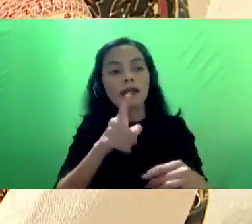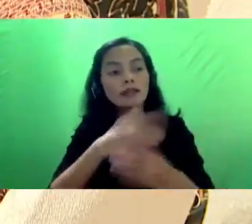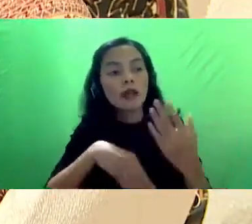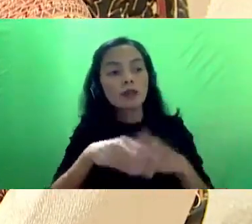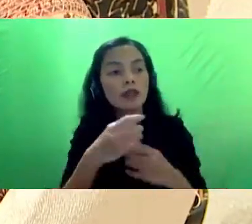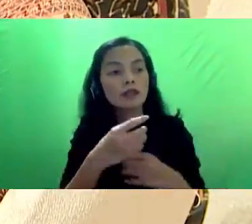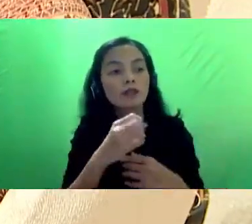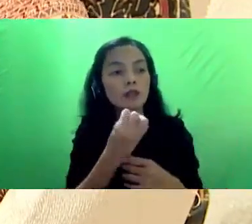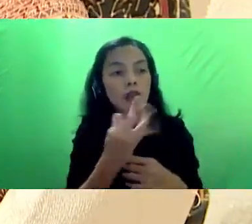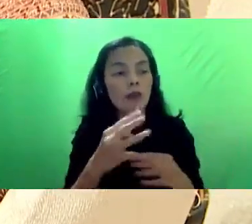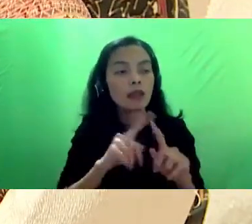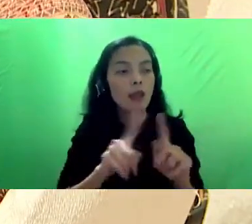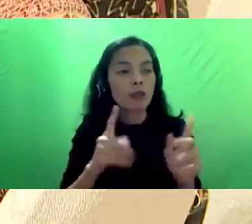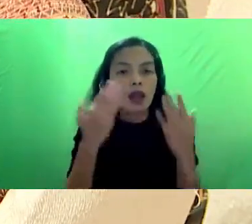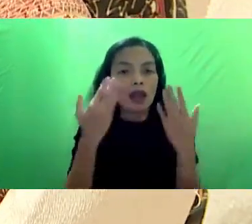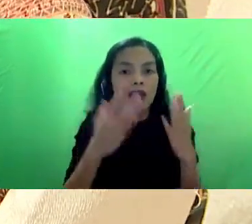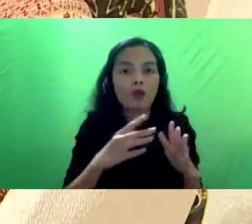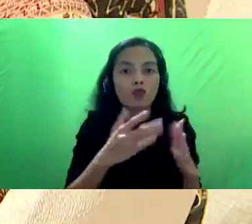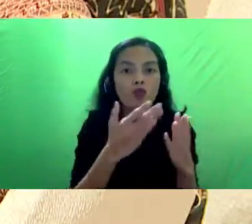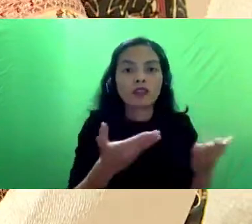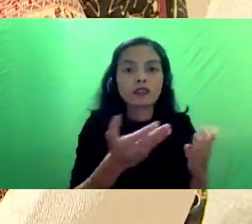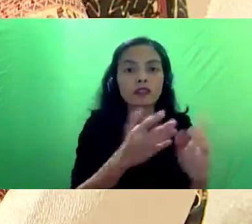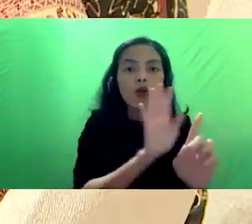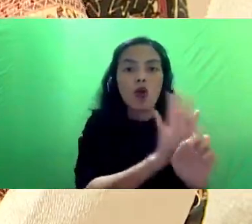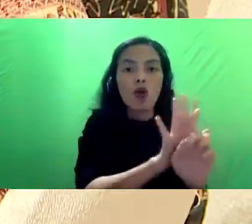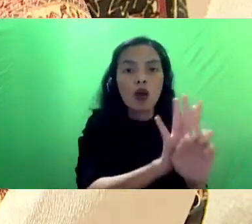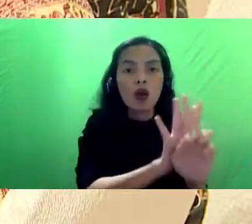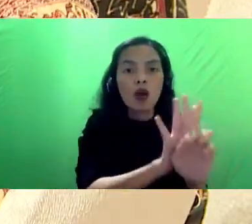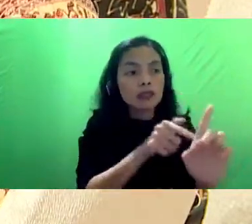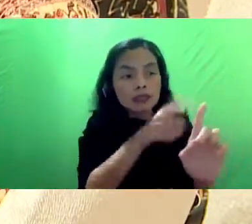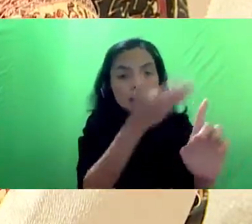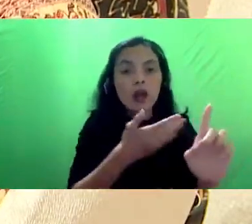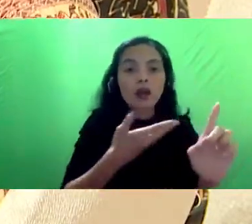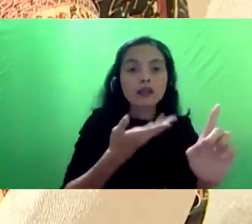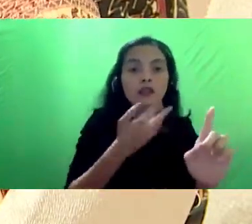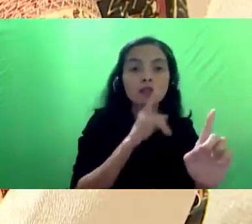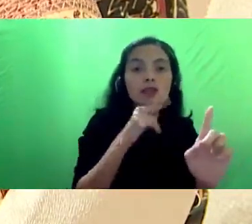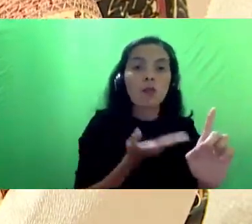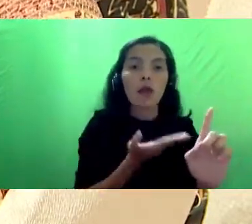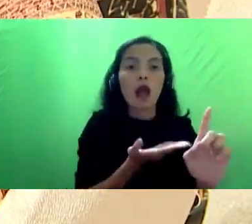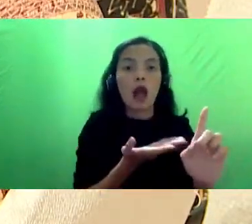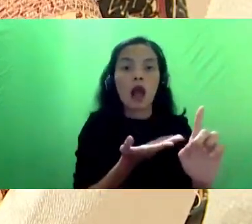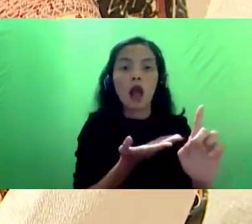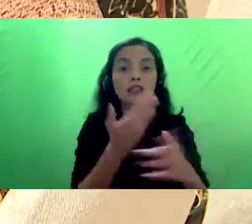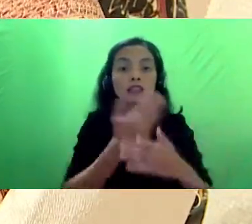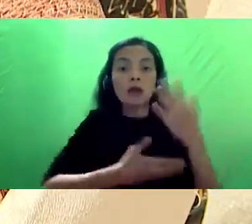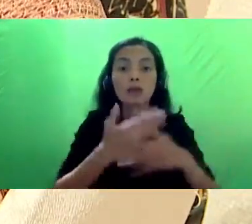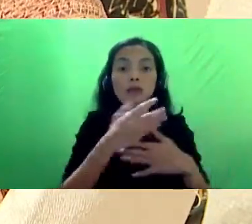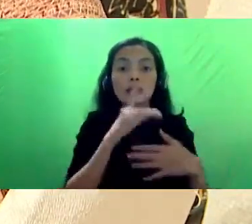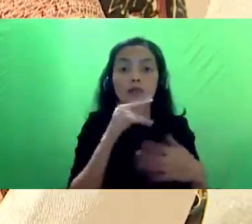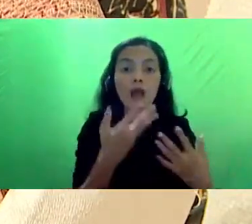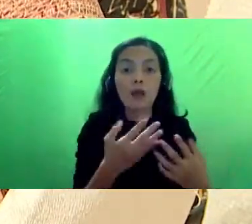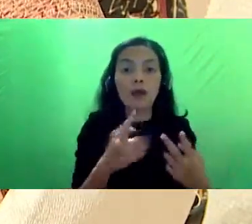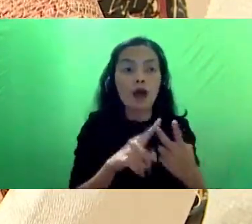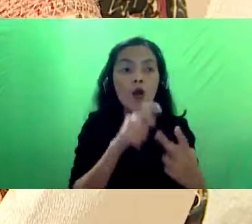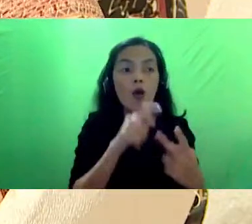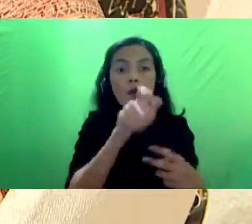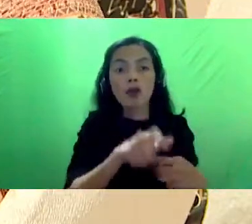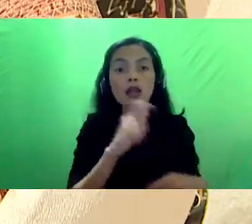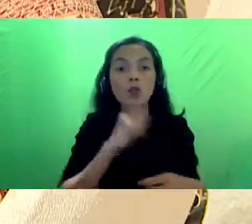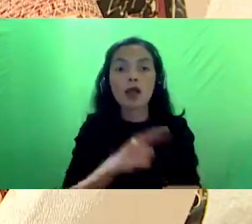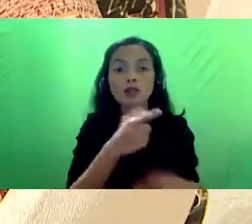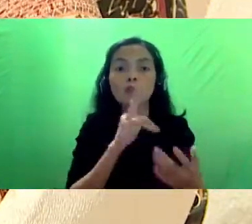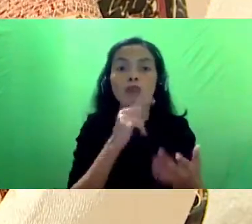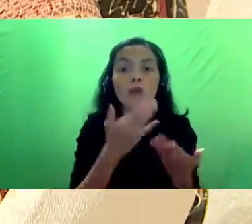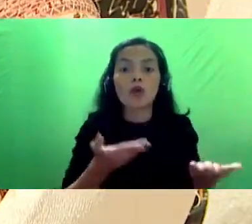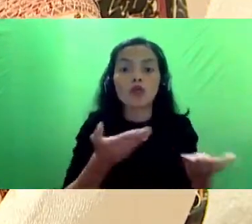conditions, this elderly and disabled people. But if we have